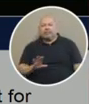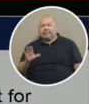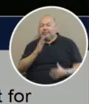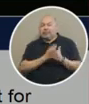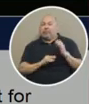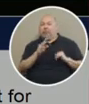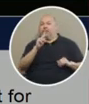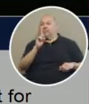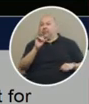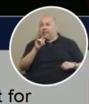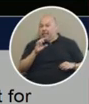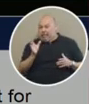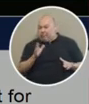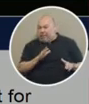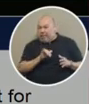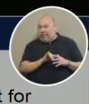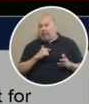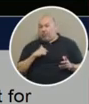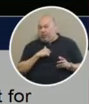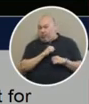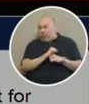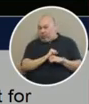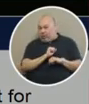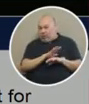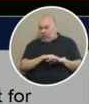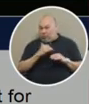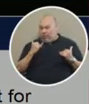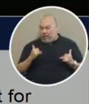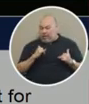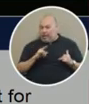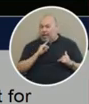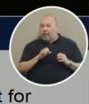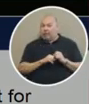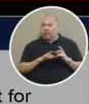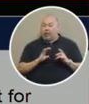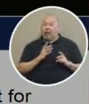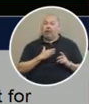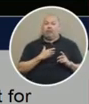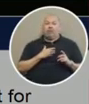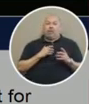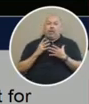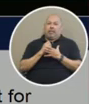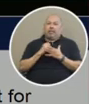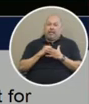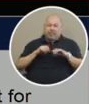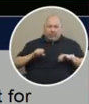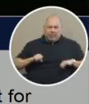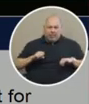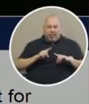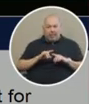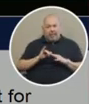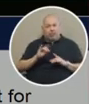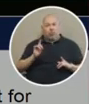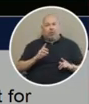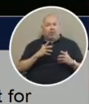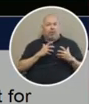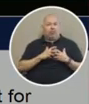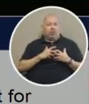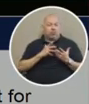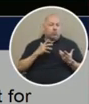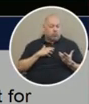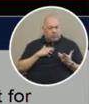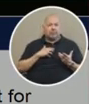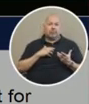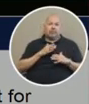key updates and advanced planning efforts we are working on is expansion of our specimen collection capabilities. That's with the partnership with the El